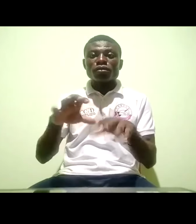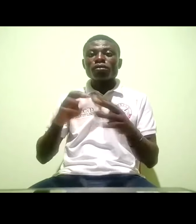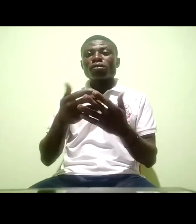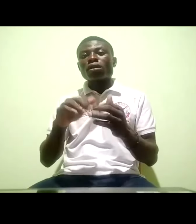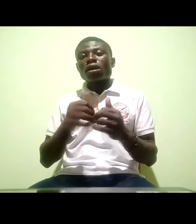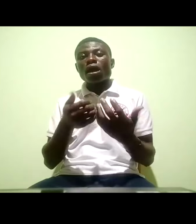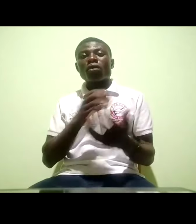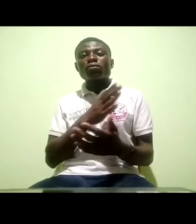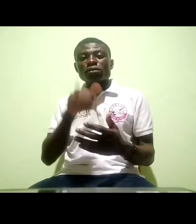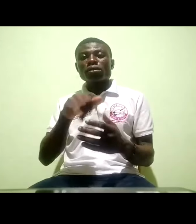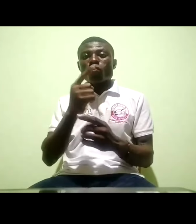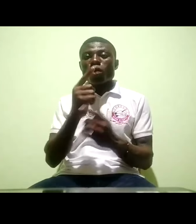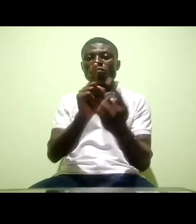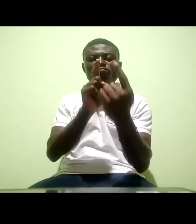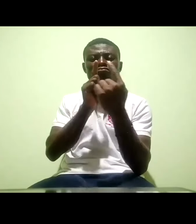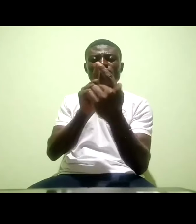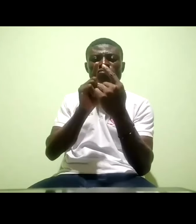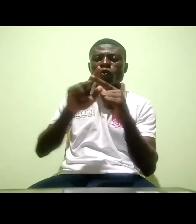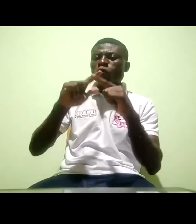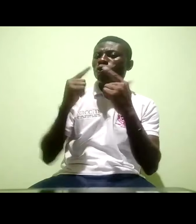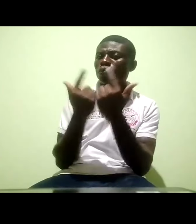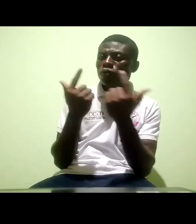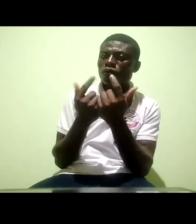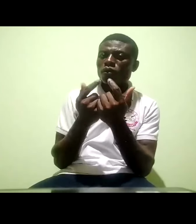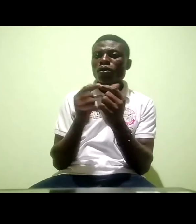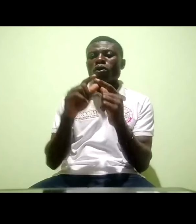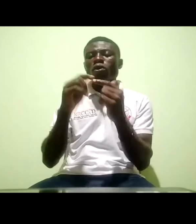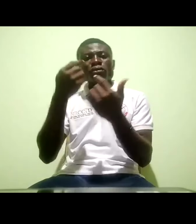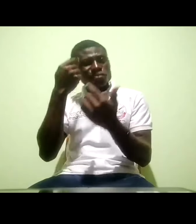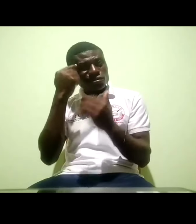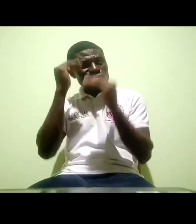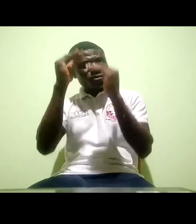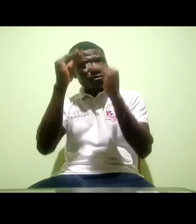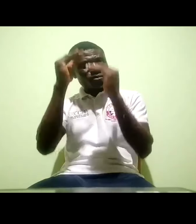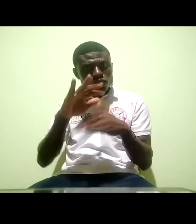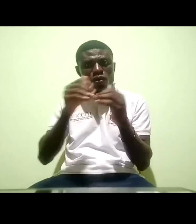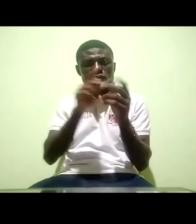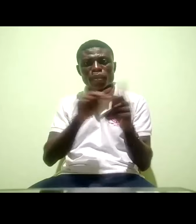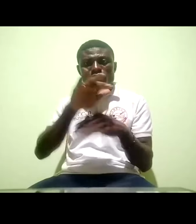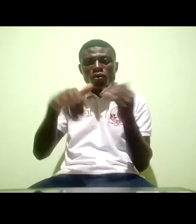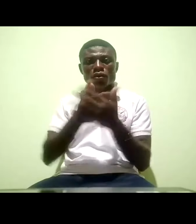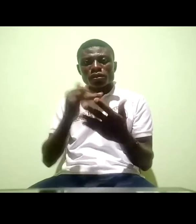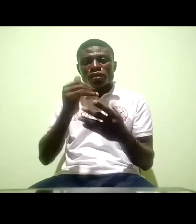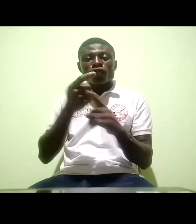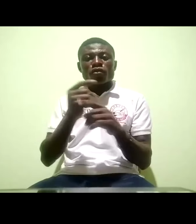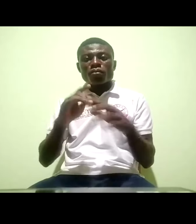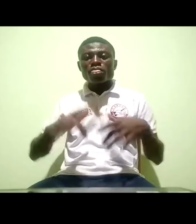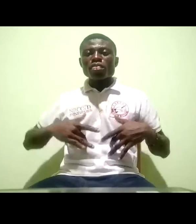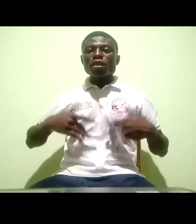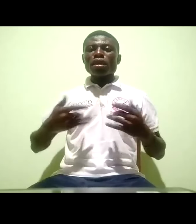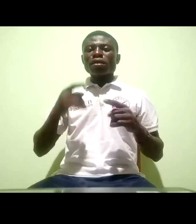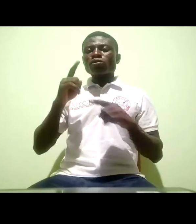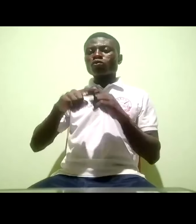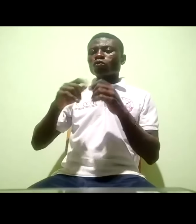one-to-one correspondence, grouping, sequential thinking, arranging the things in from the lightest to darkest, darkest